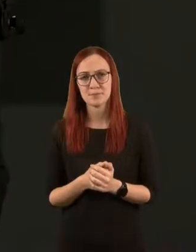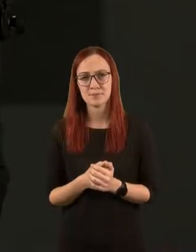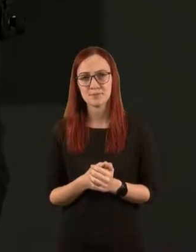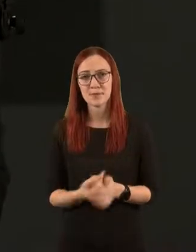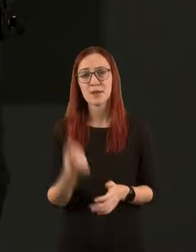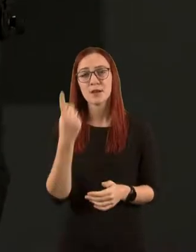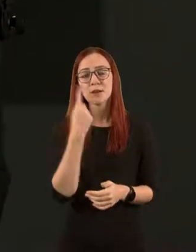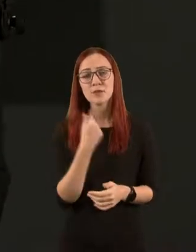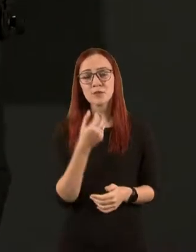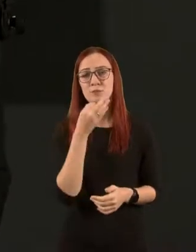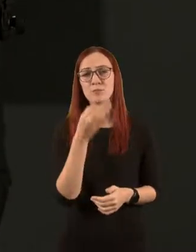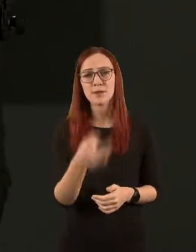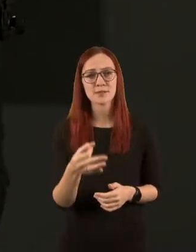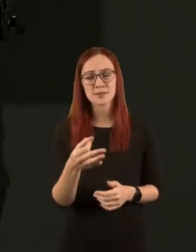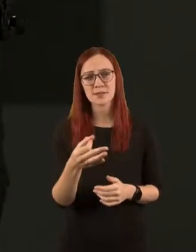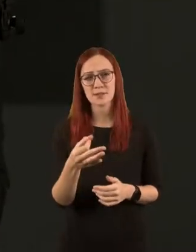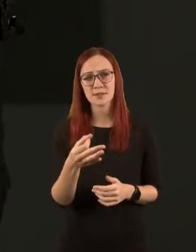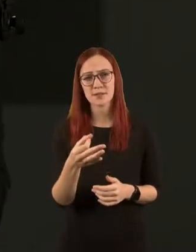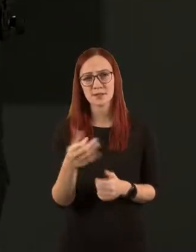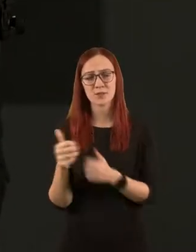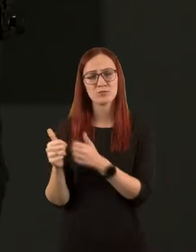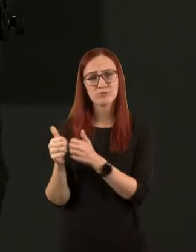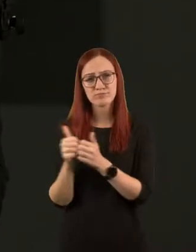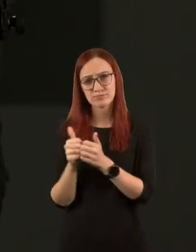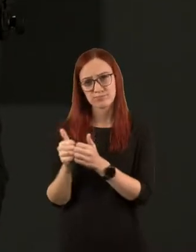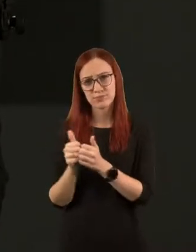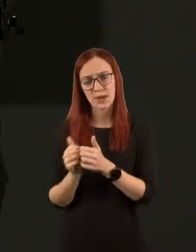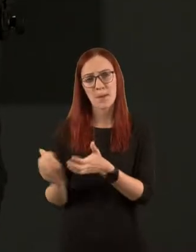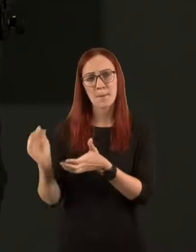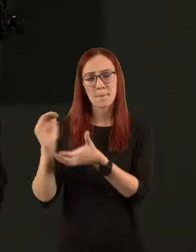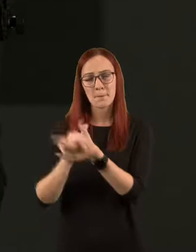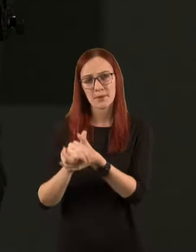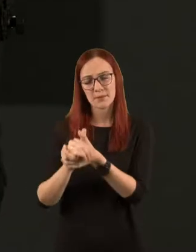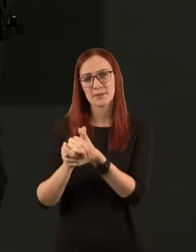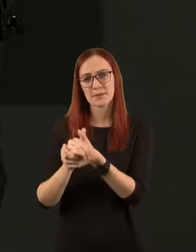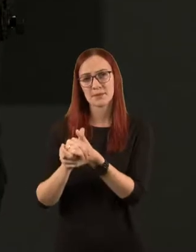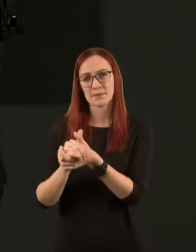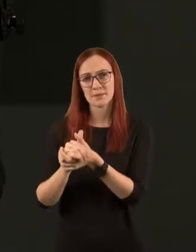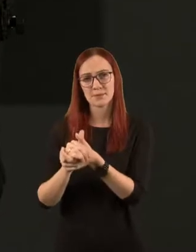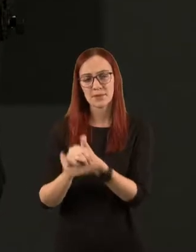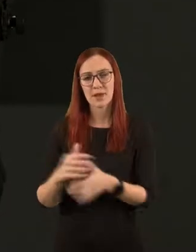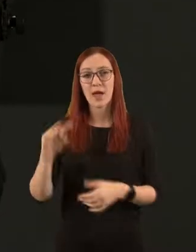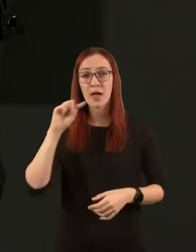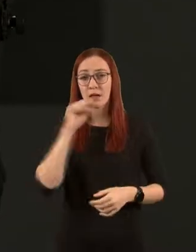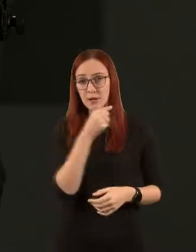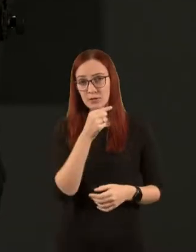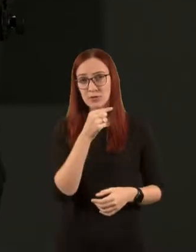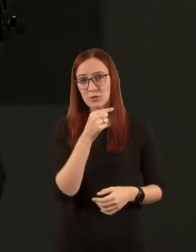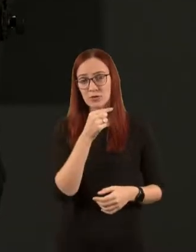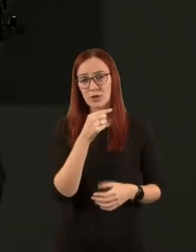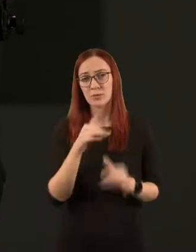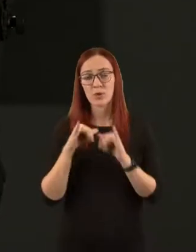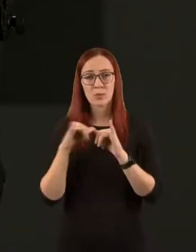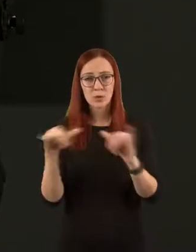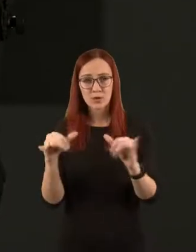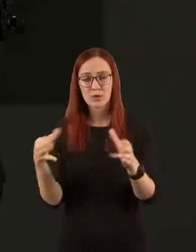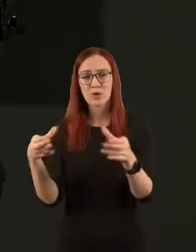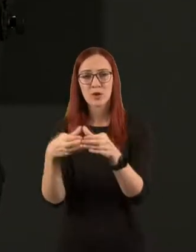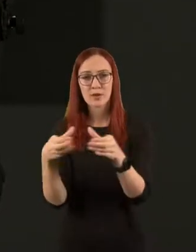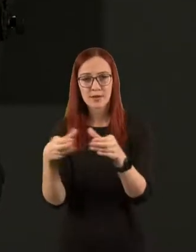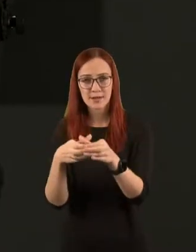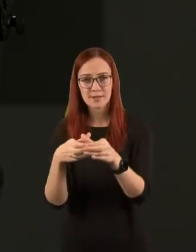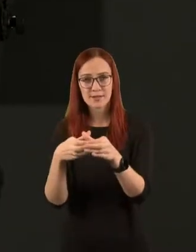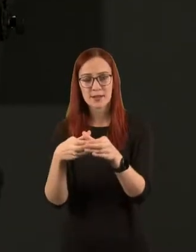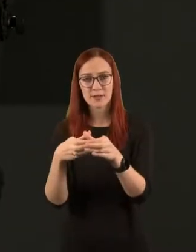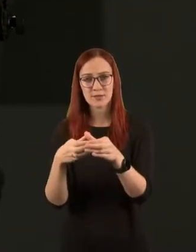the achievement of the objectives of the government program. I would also like to emphasize our close and